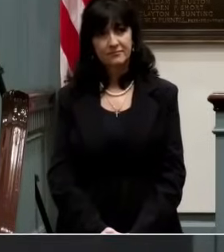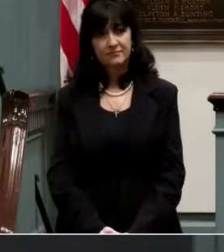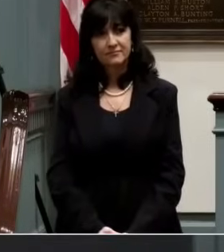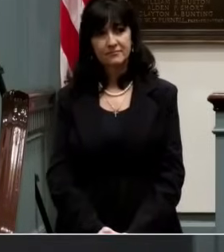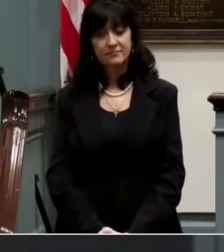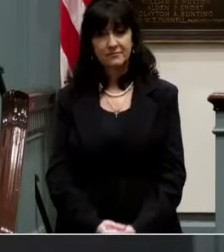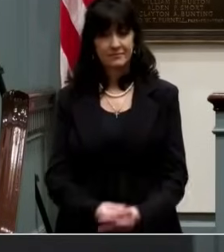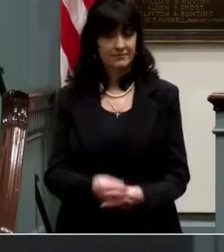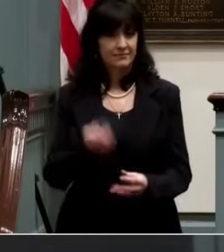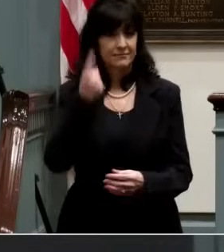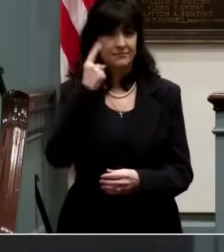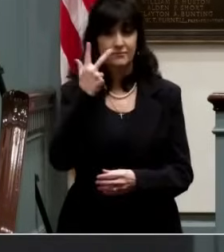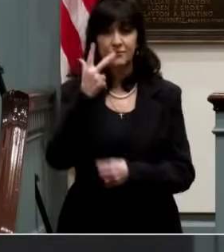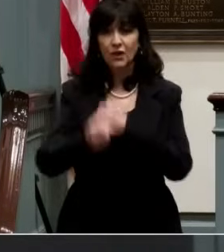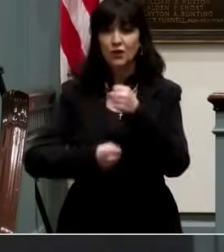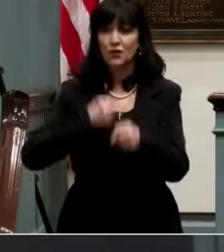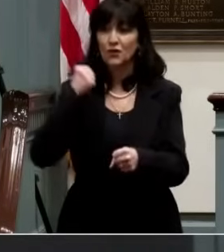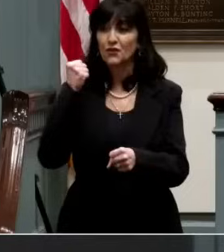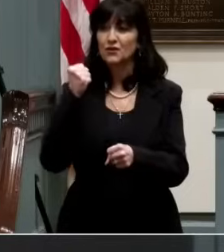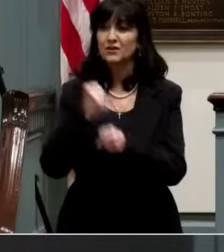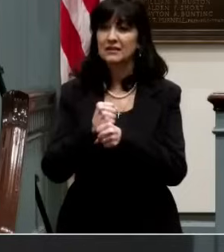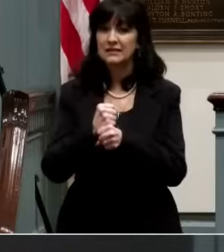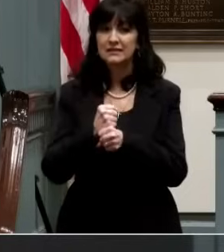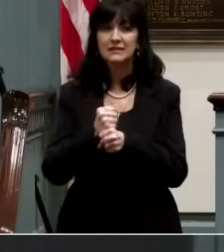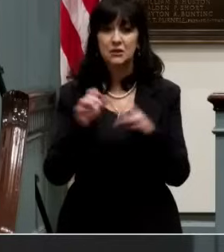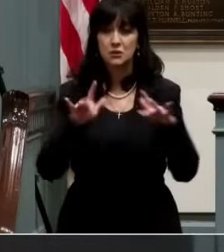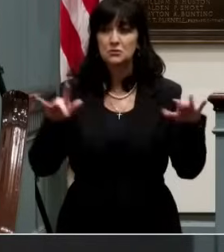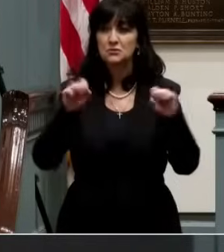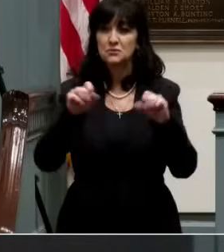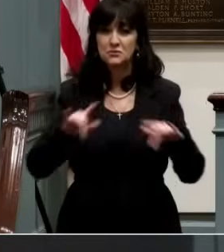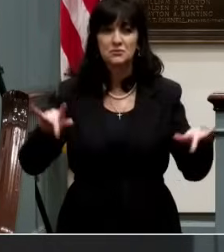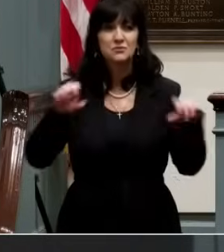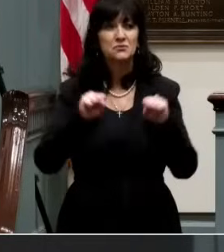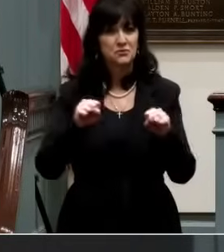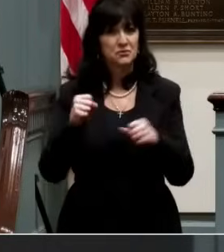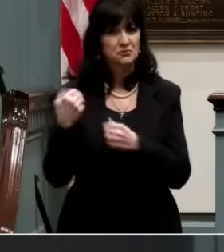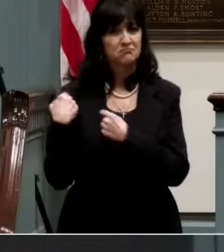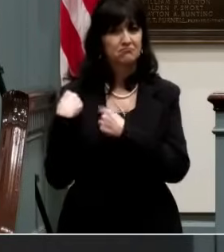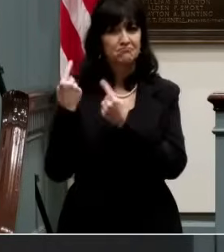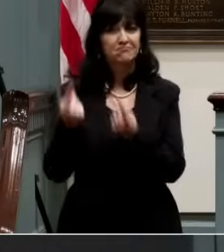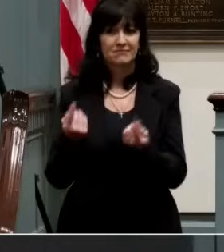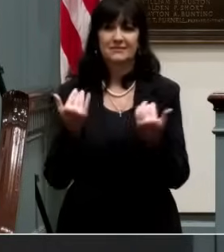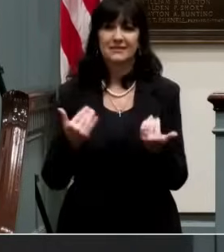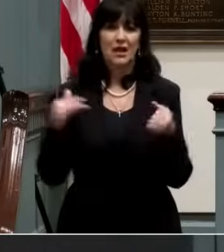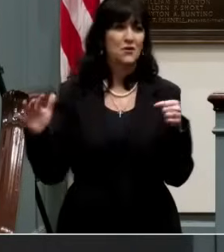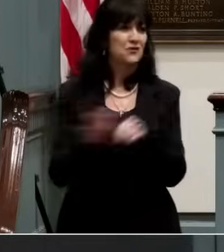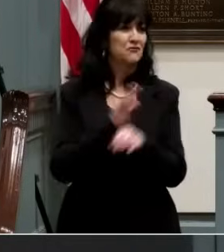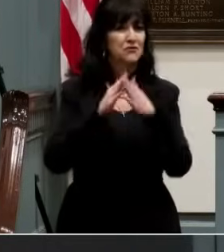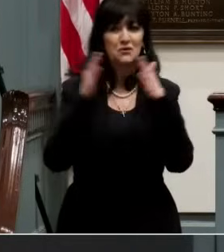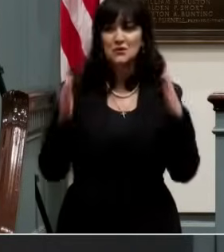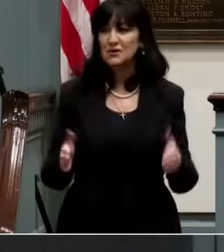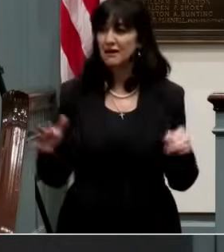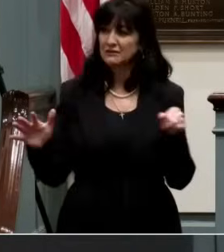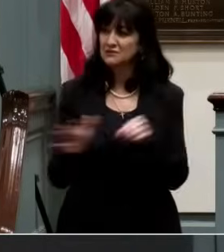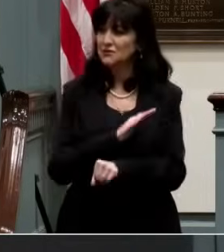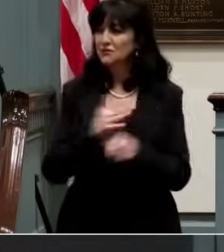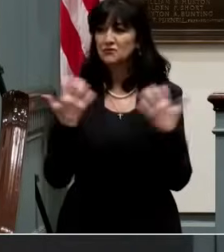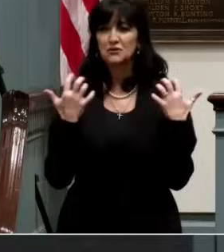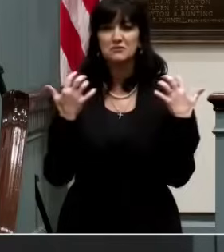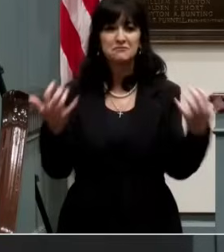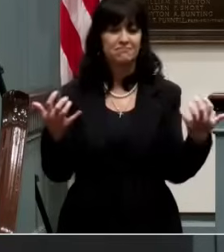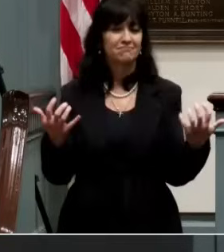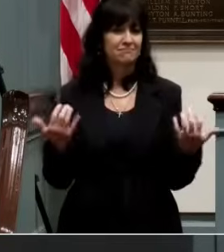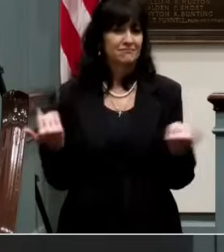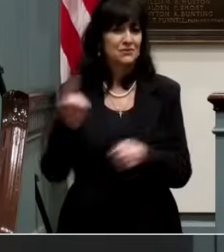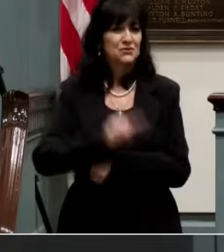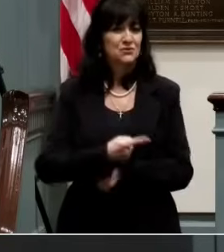After 3 long years, it's great to be here in person with a full room, a full house once again. And